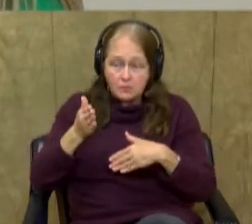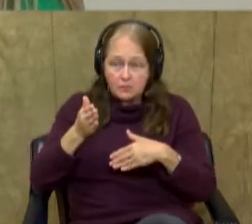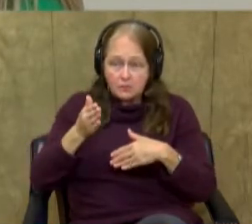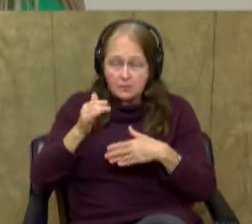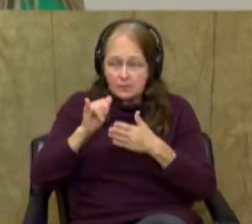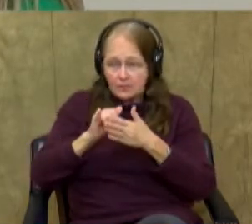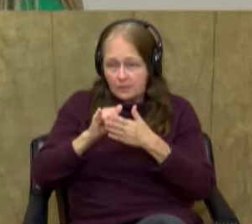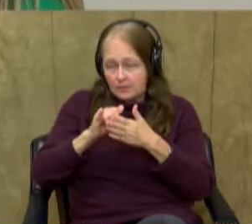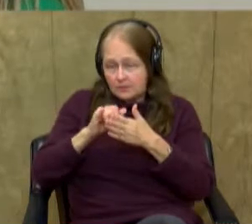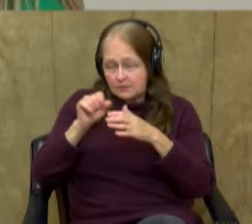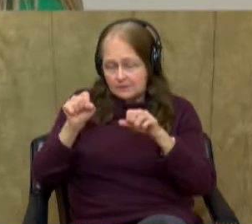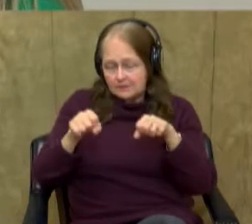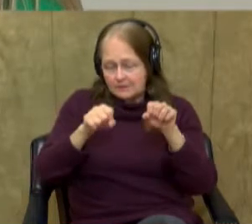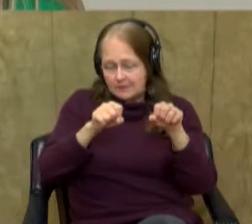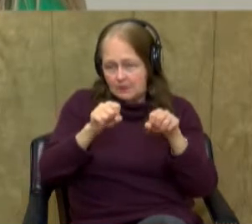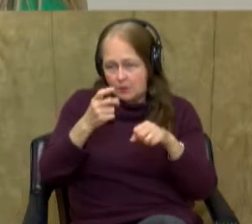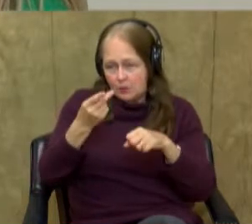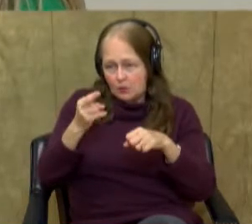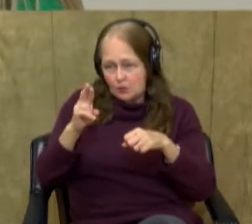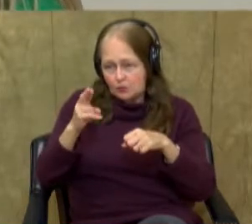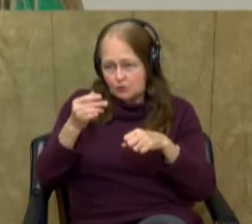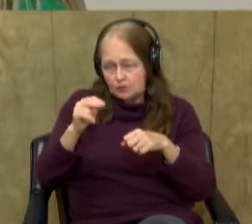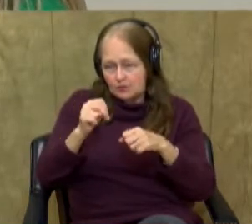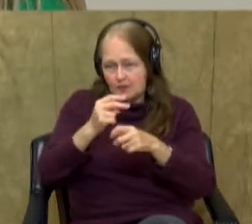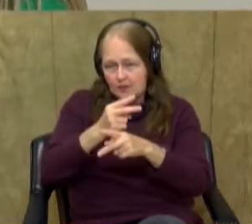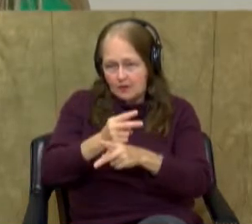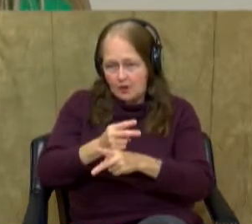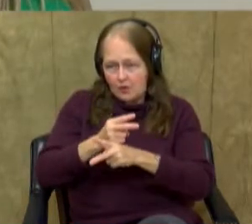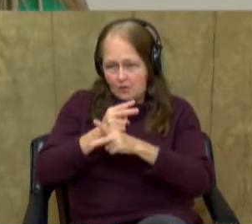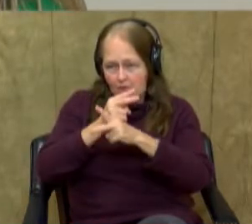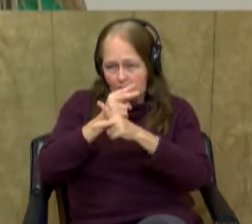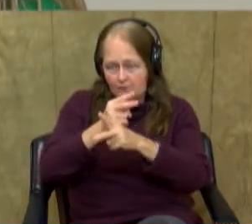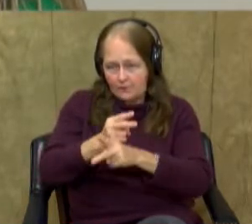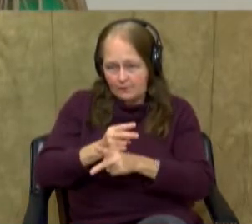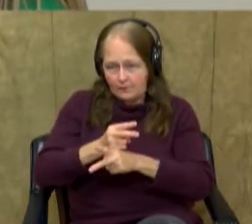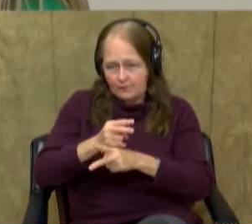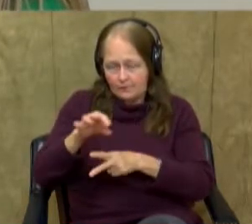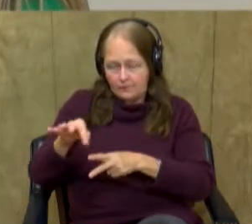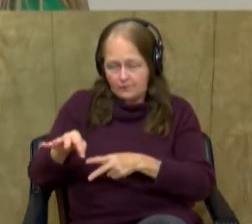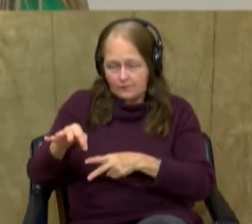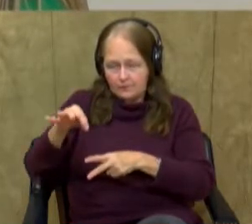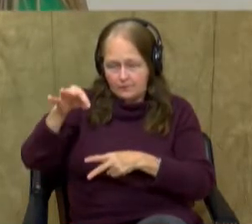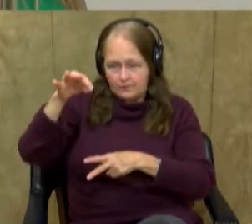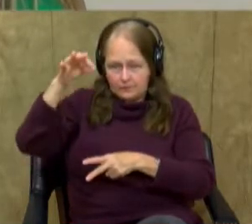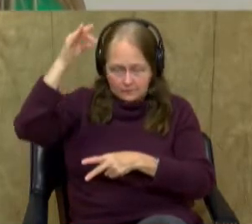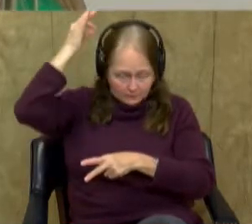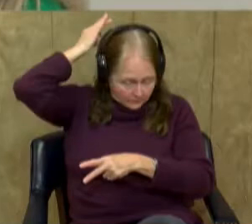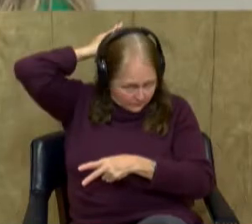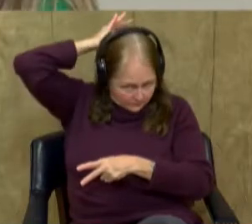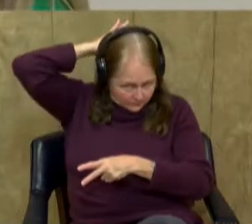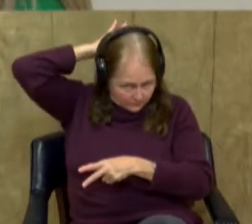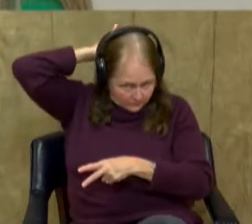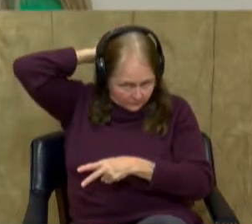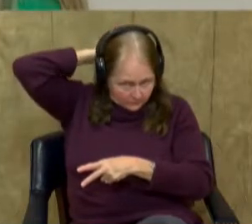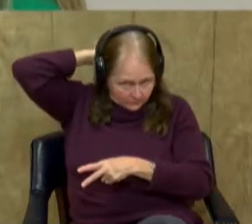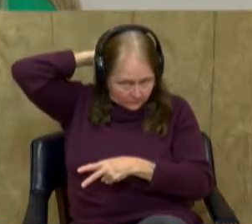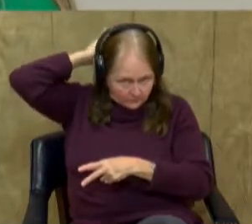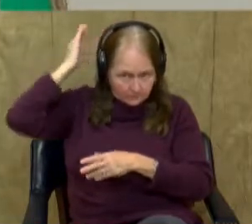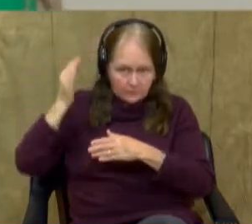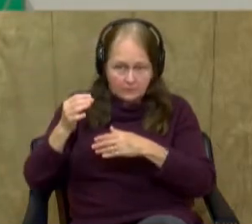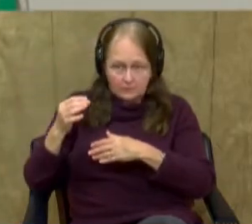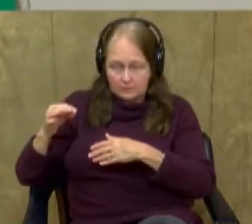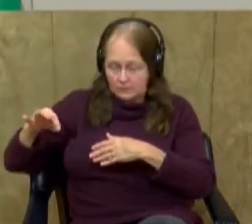a spiky sea urchin. Carefully, Hermit Crab picked it up with his claw and placed it near his